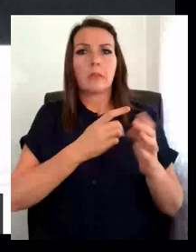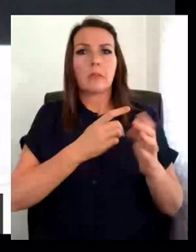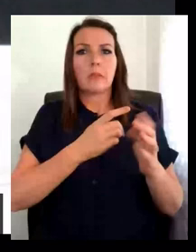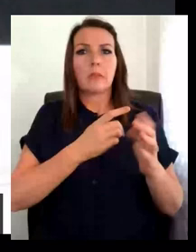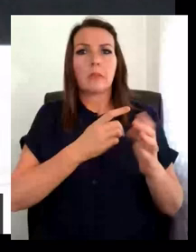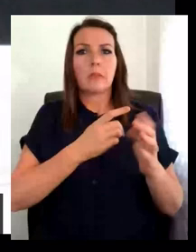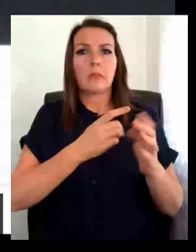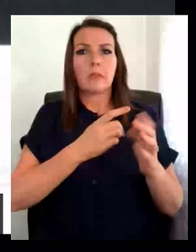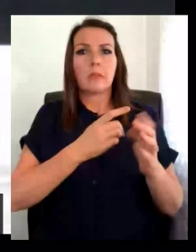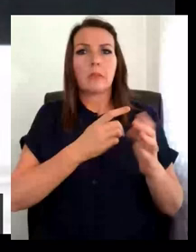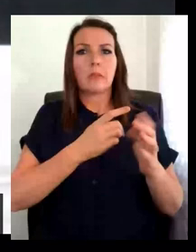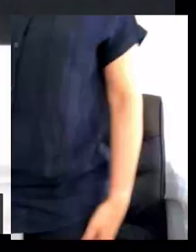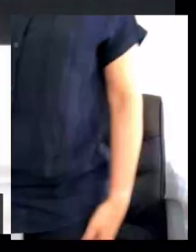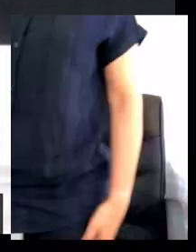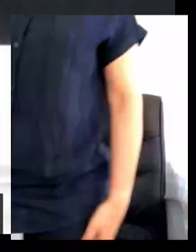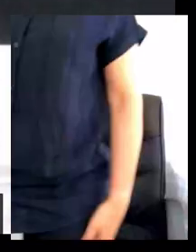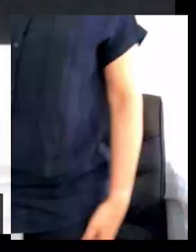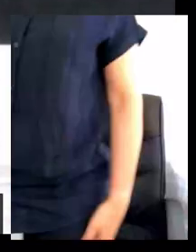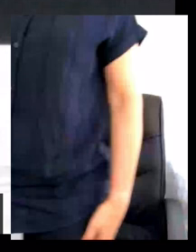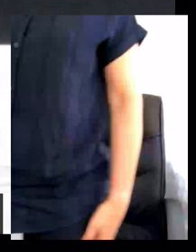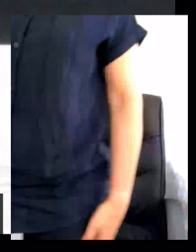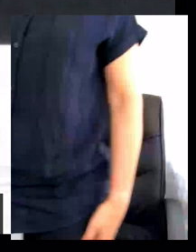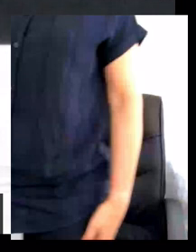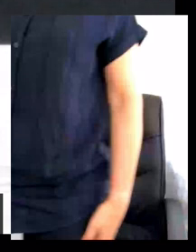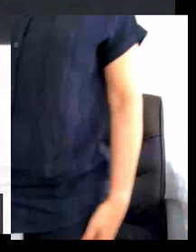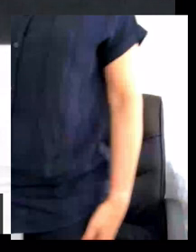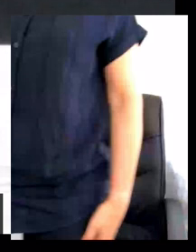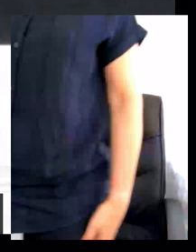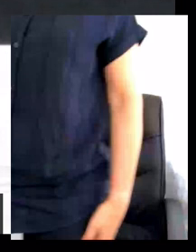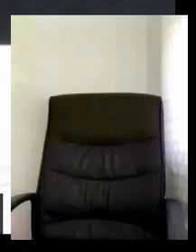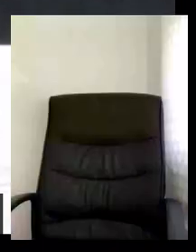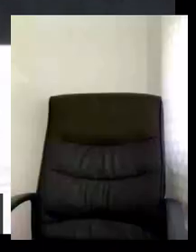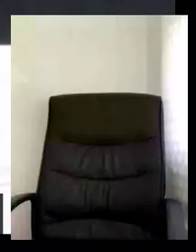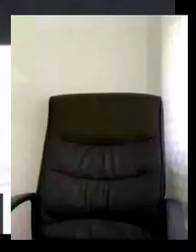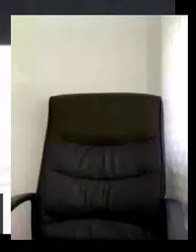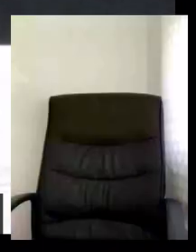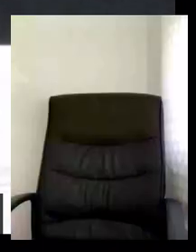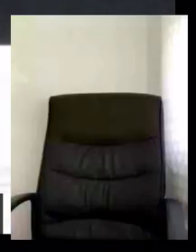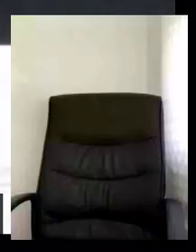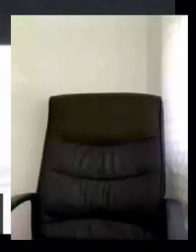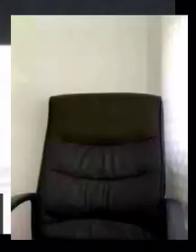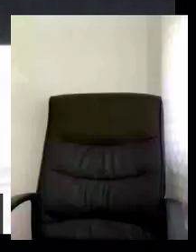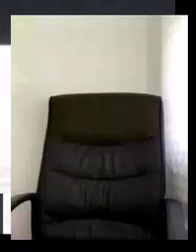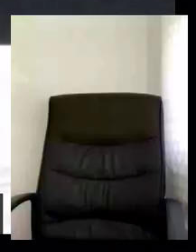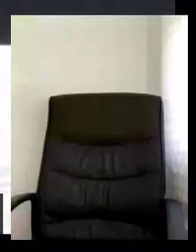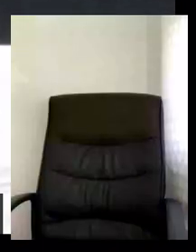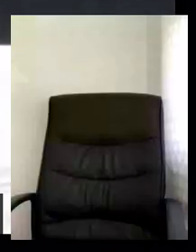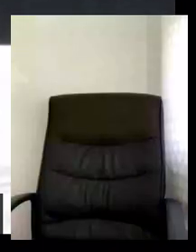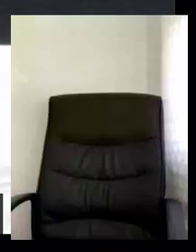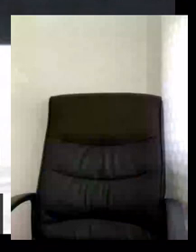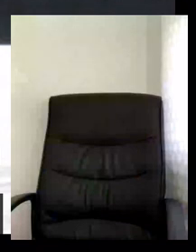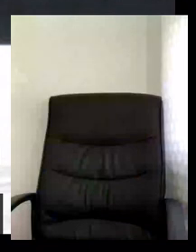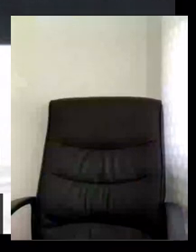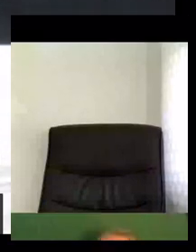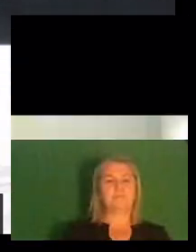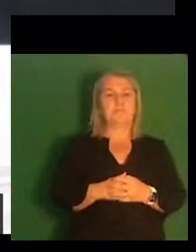I think that's something interesting in that, and maybe that this period of time will create a huge amount of new